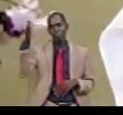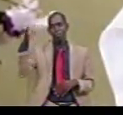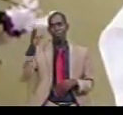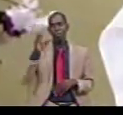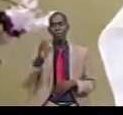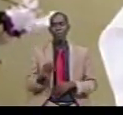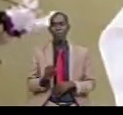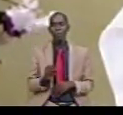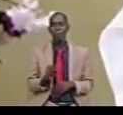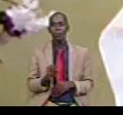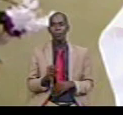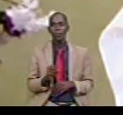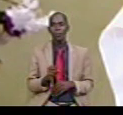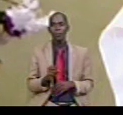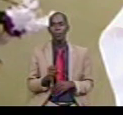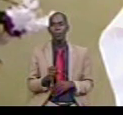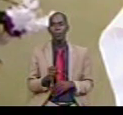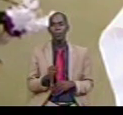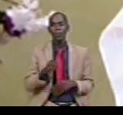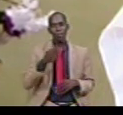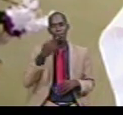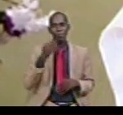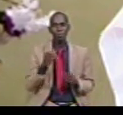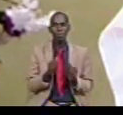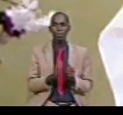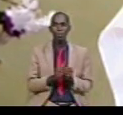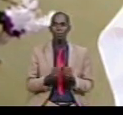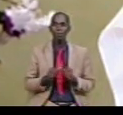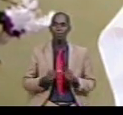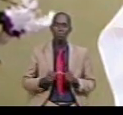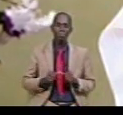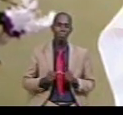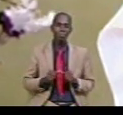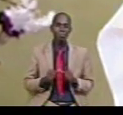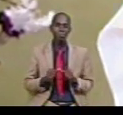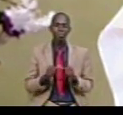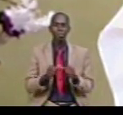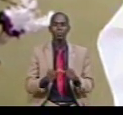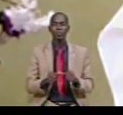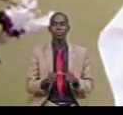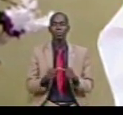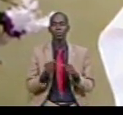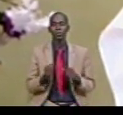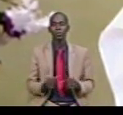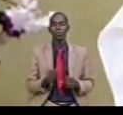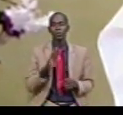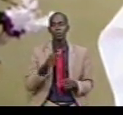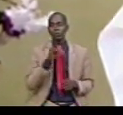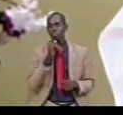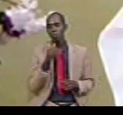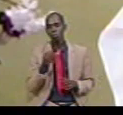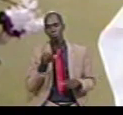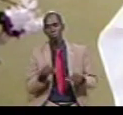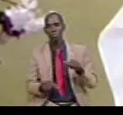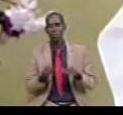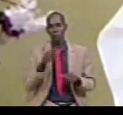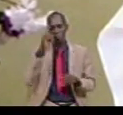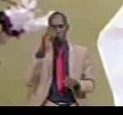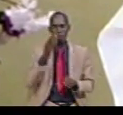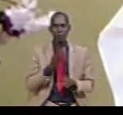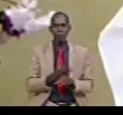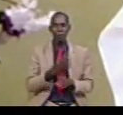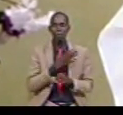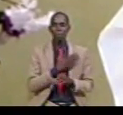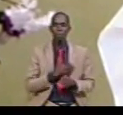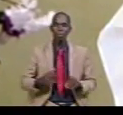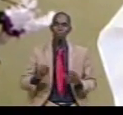a steadfast lighthouse in our storms. Your unwavering faith and